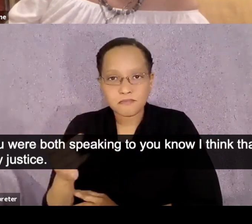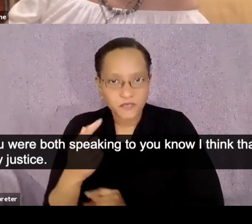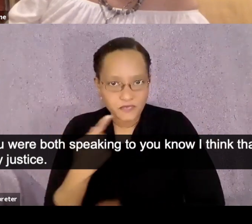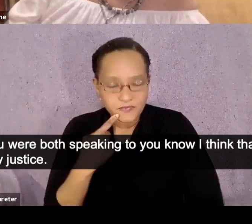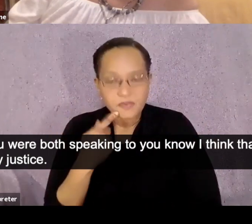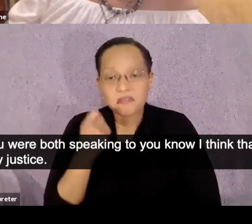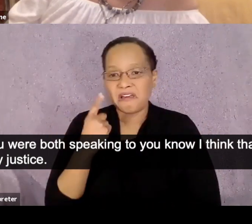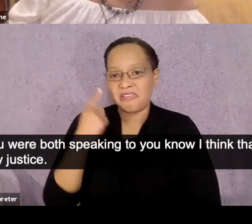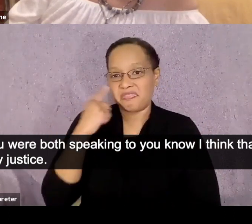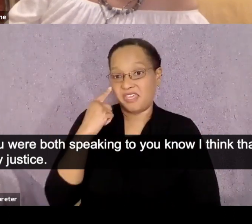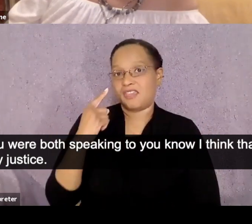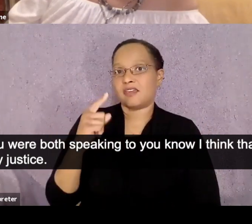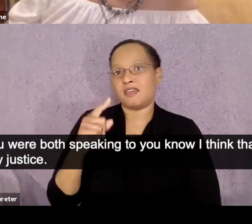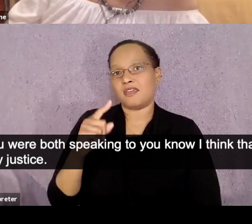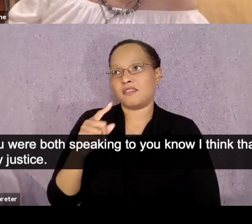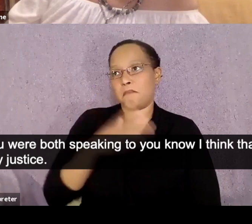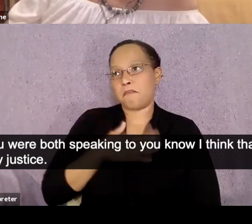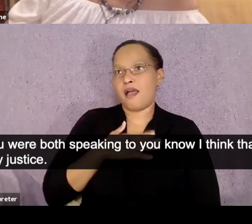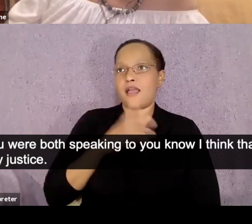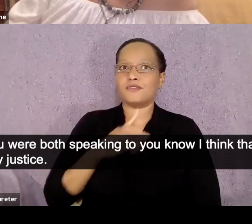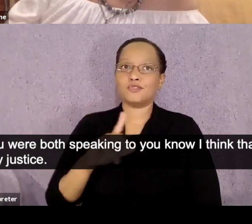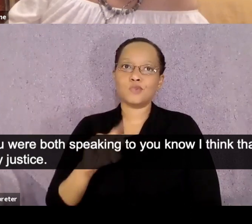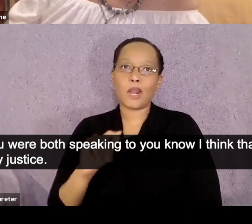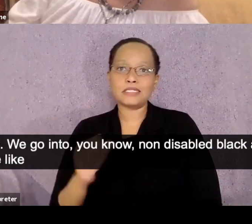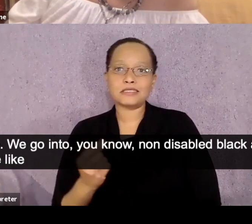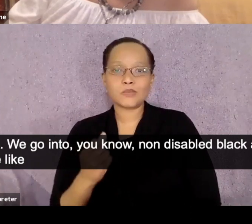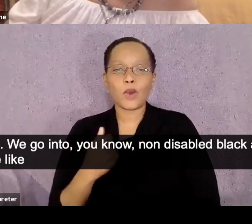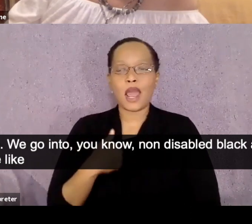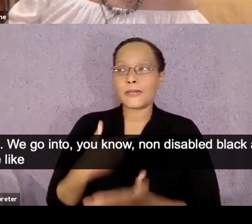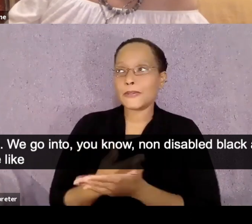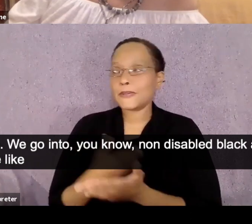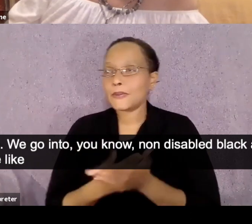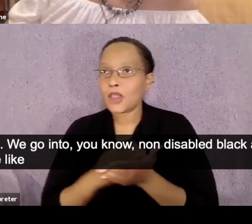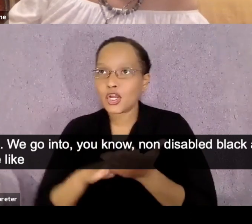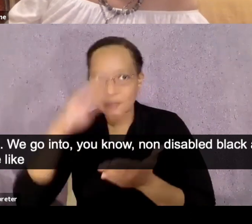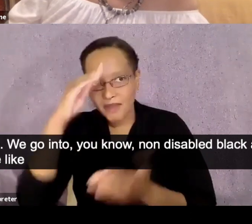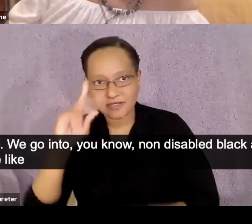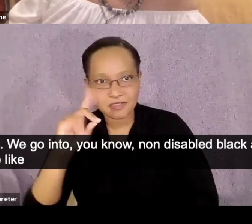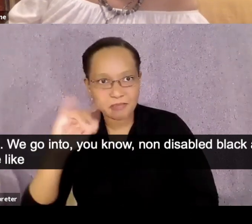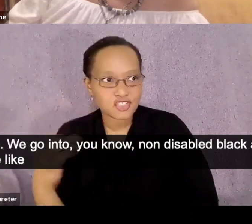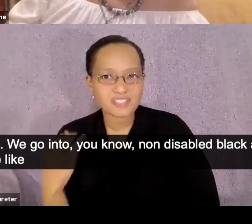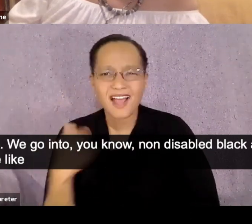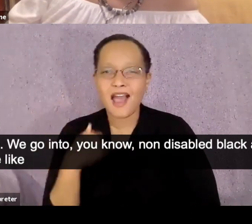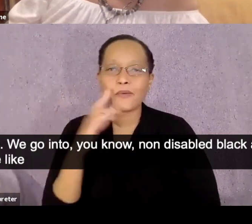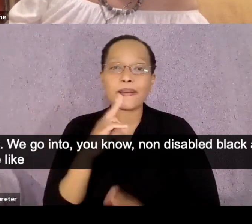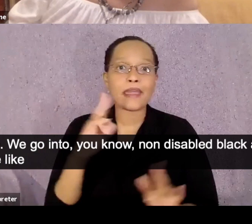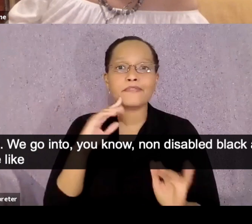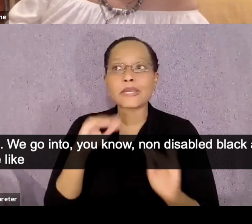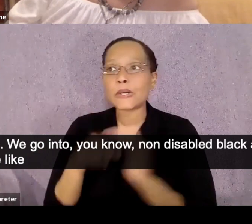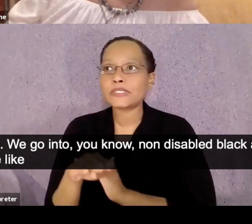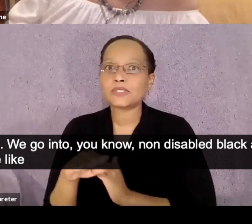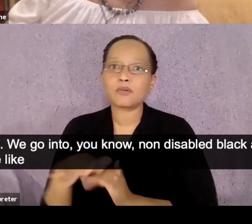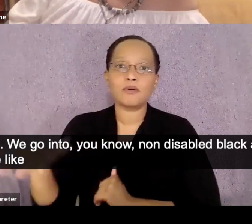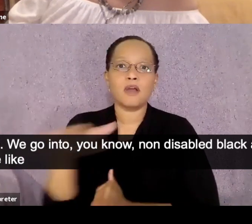in the 20 teens, when I was new to disability justice, I would kind of naively go into, non-disabled